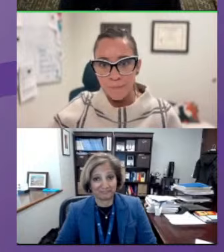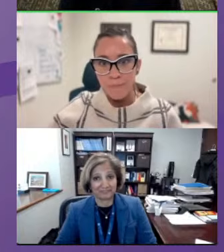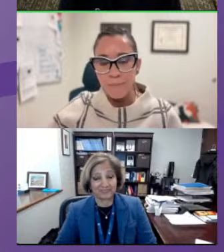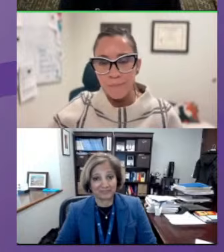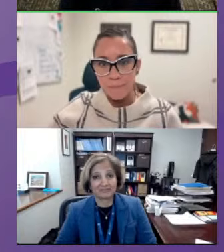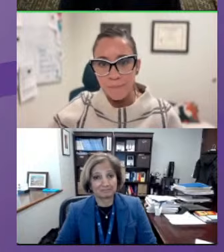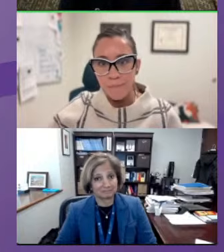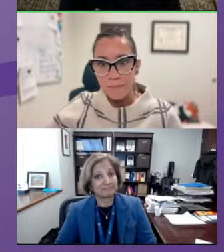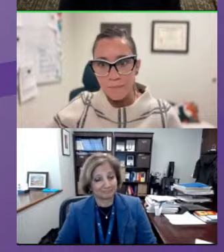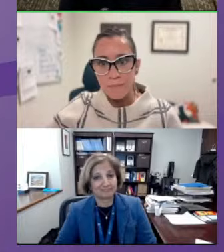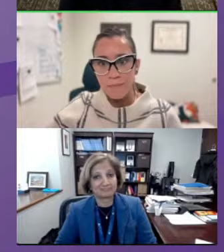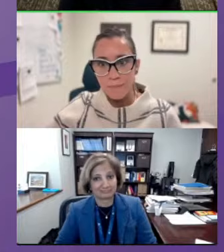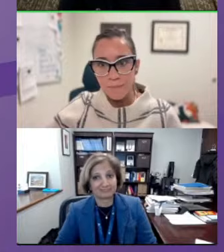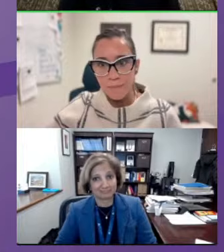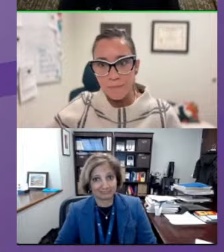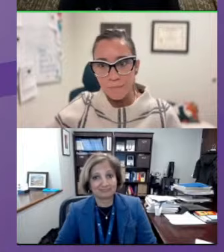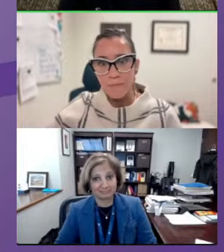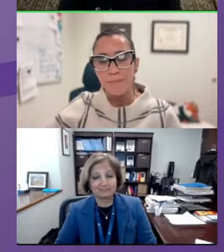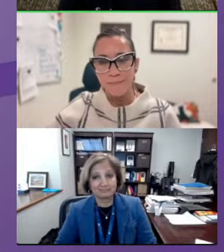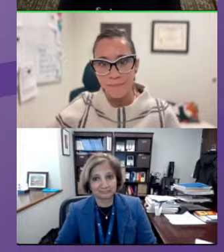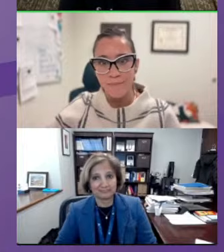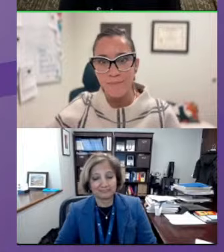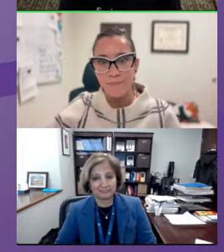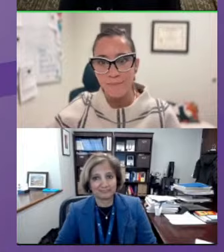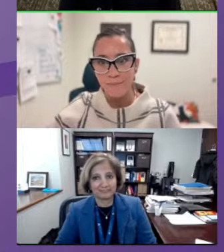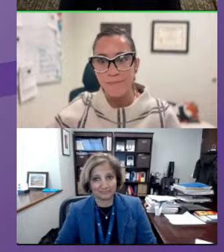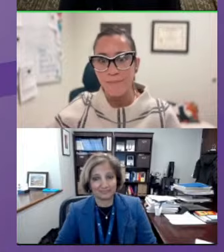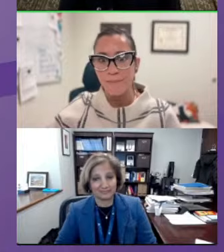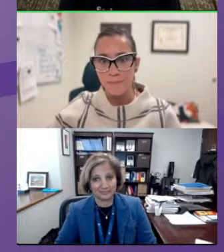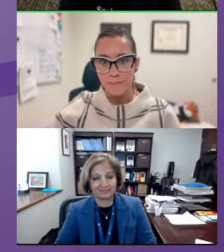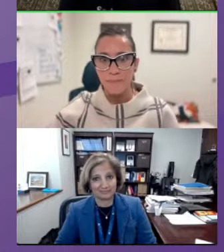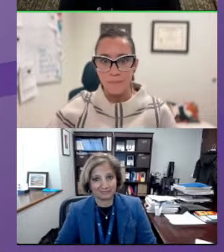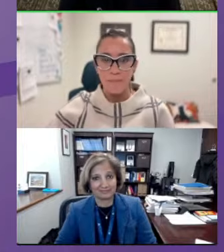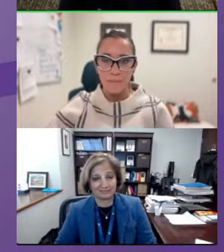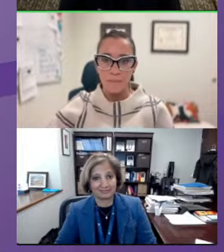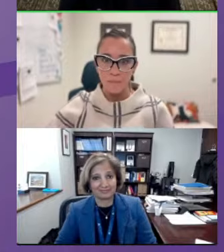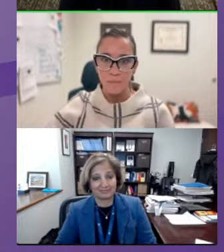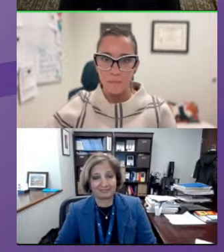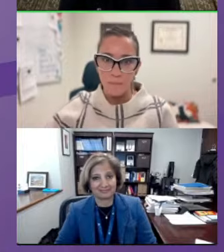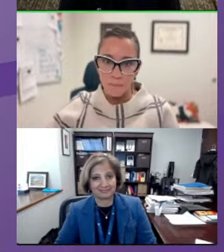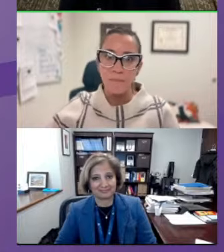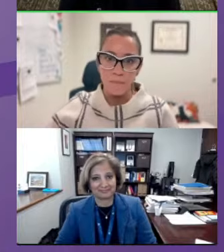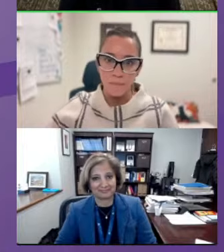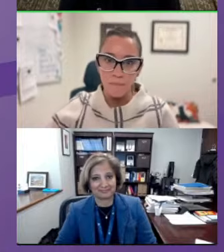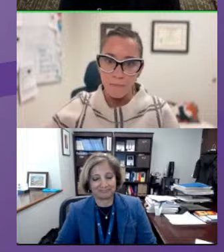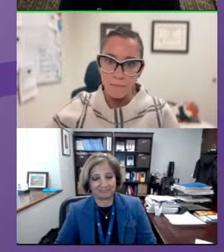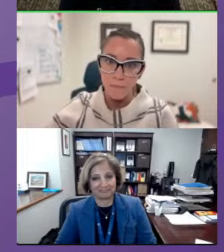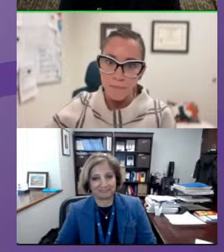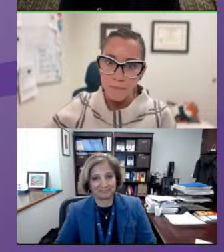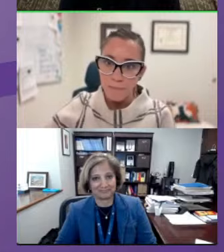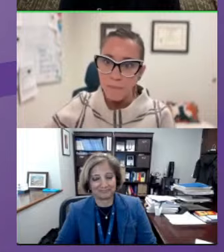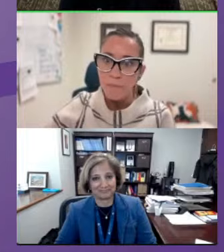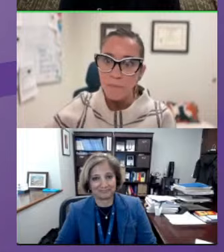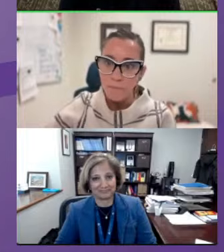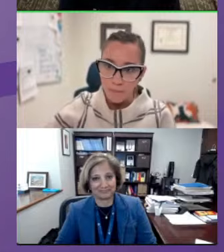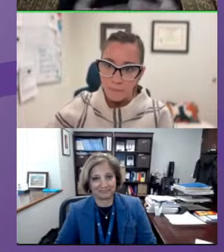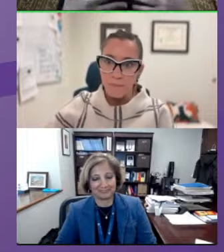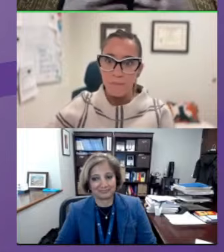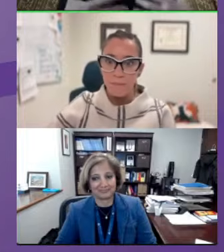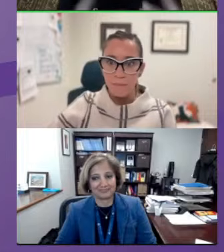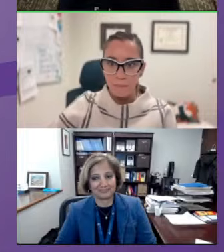that I think needs to be stated over and over again, is our patients don't need to prove their symptoms to us. They just need to report